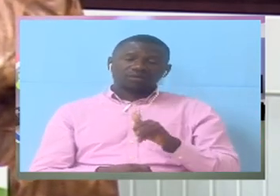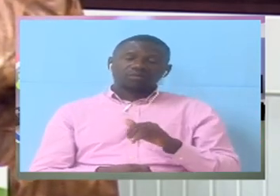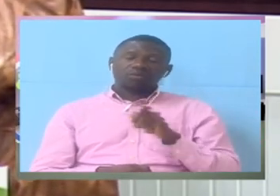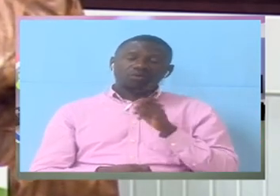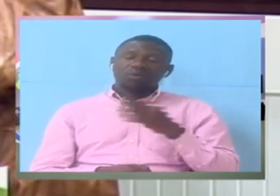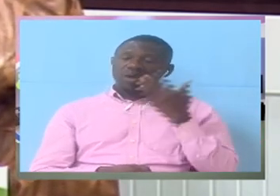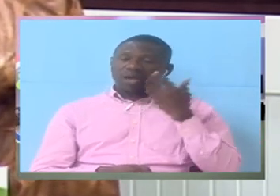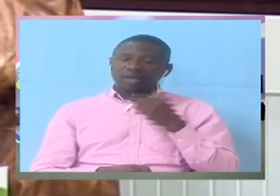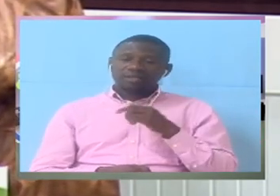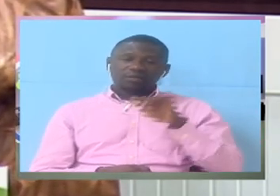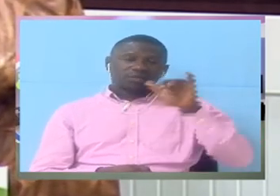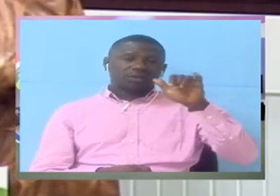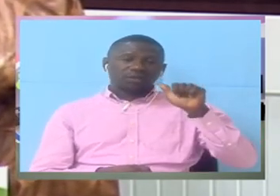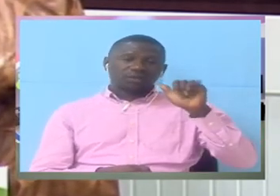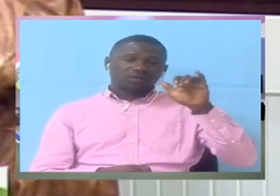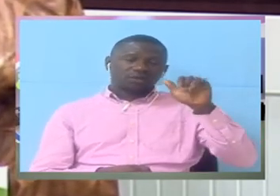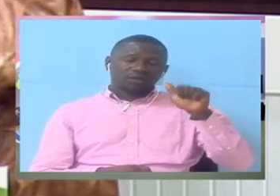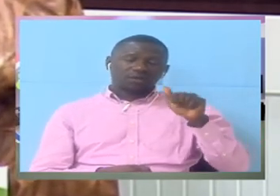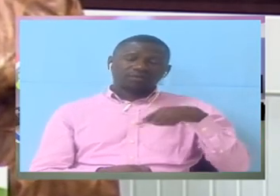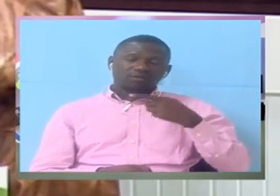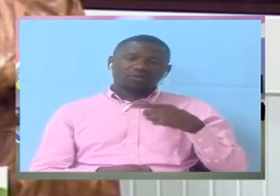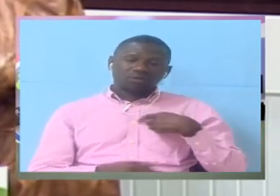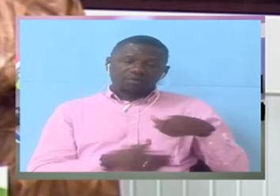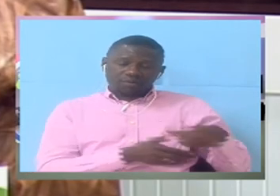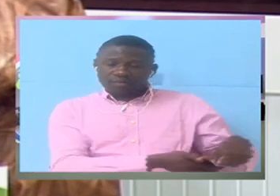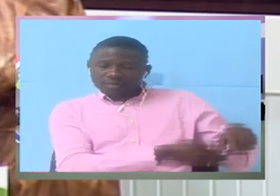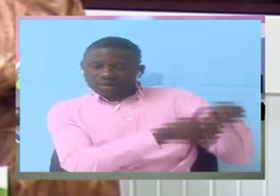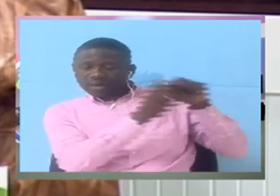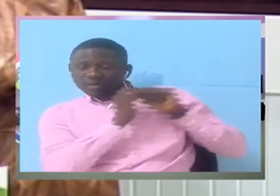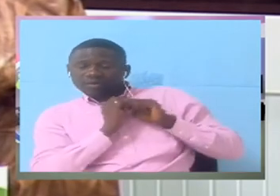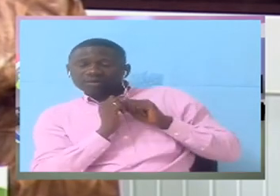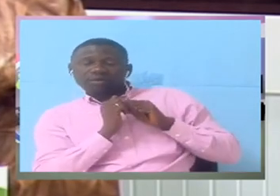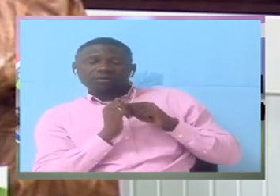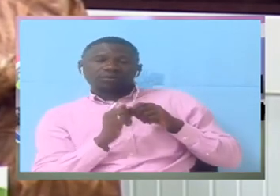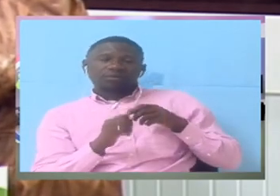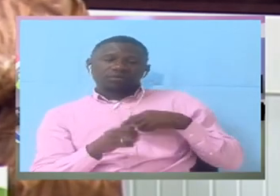Yaya for blankets which we'll use to cover ourselves, he